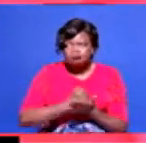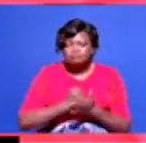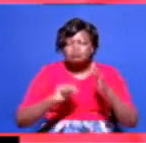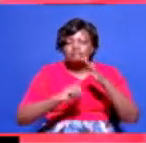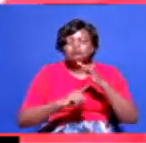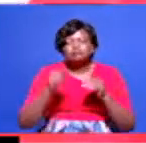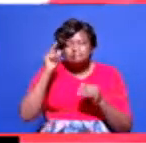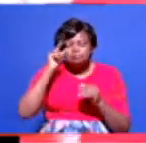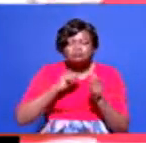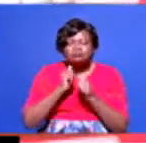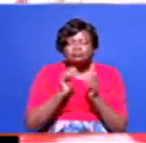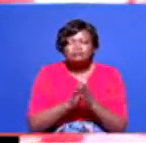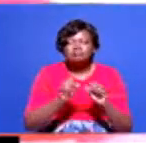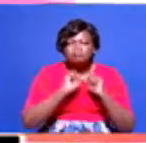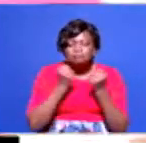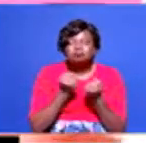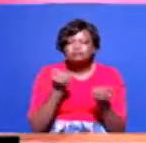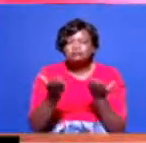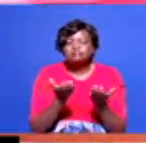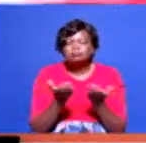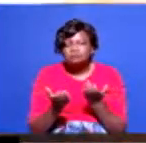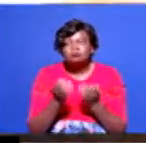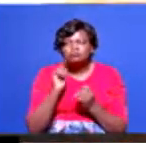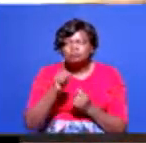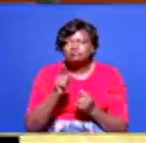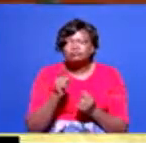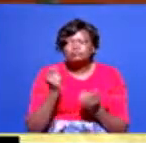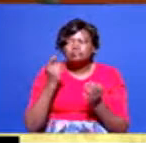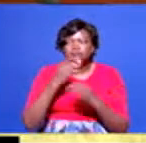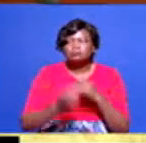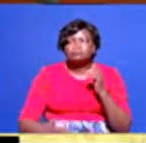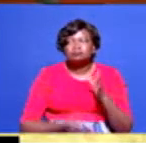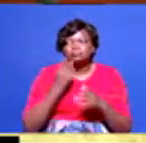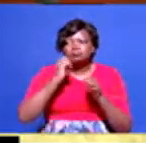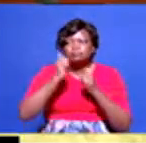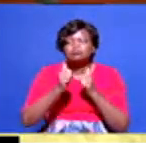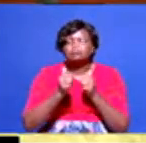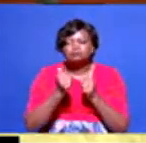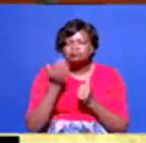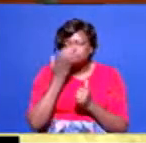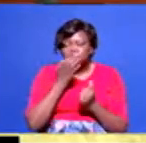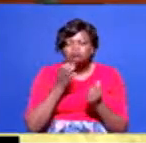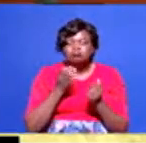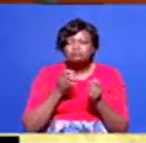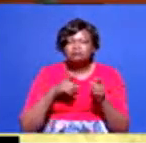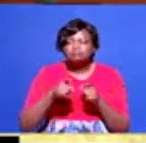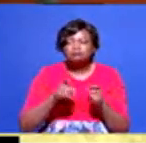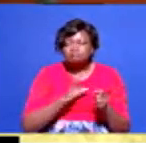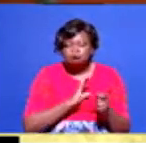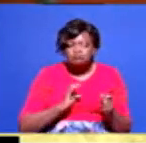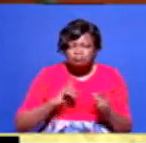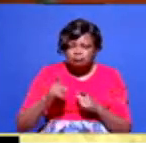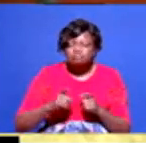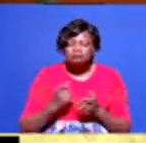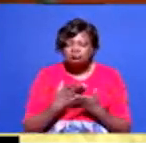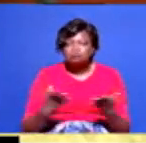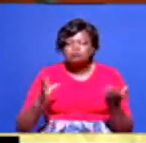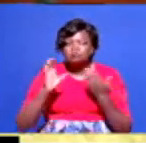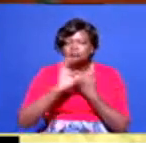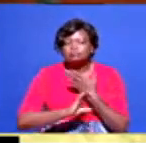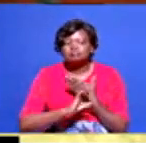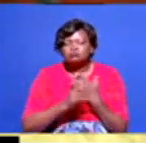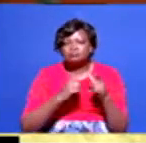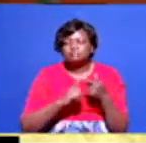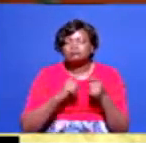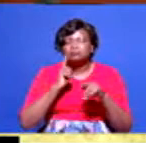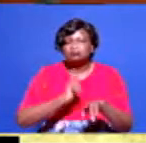Sport and Social Services. This was followed by the creation of the Sports Stadium Management Board to manage facilities in the country. It was also